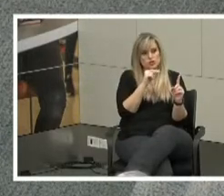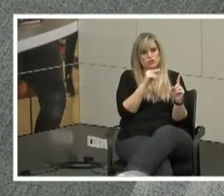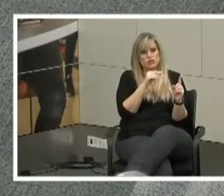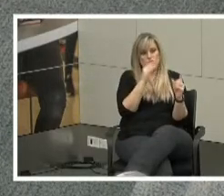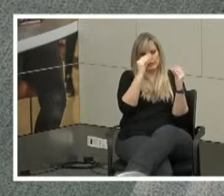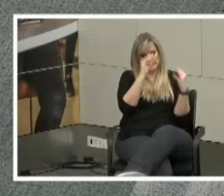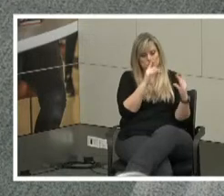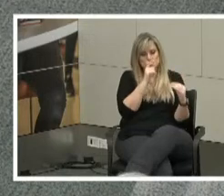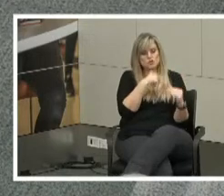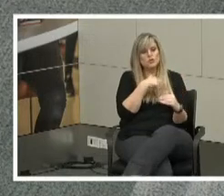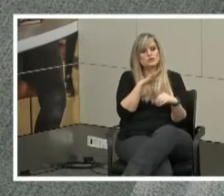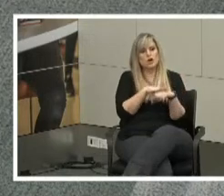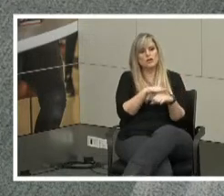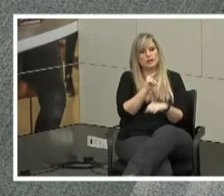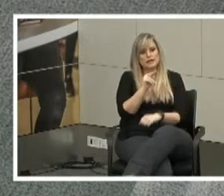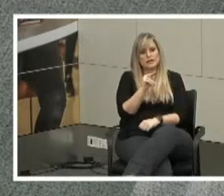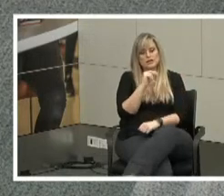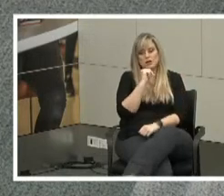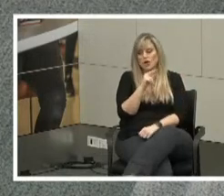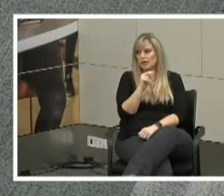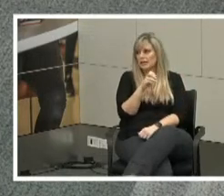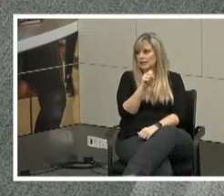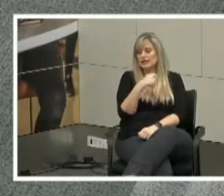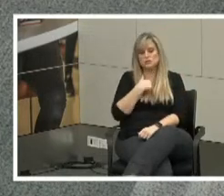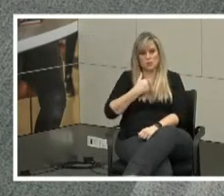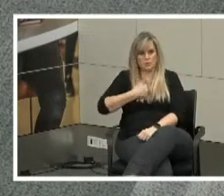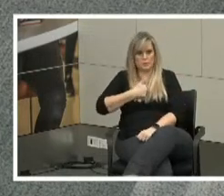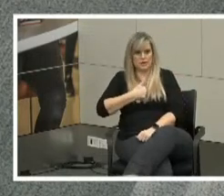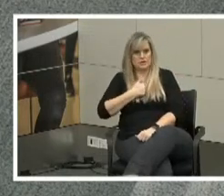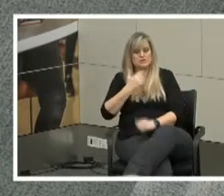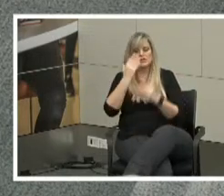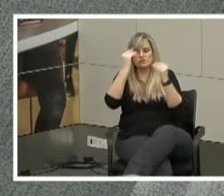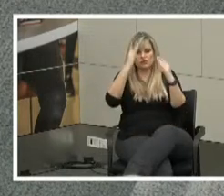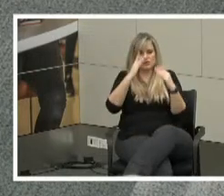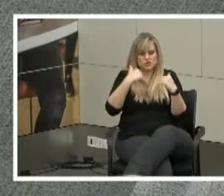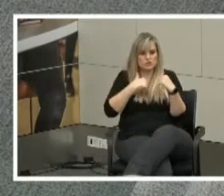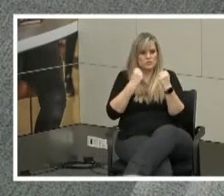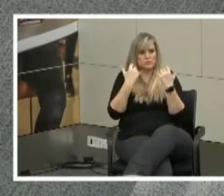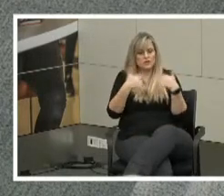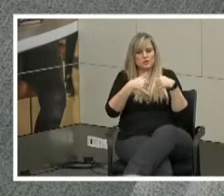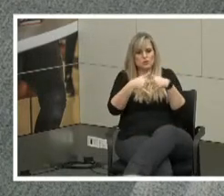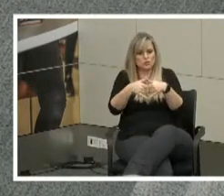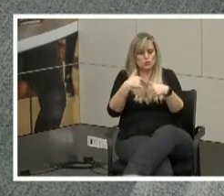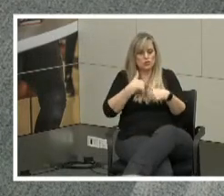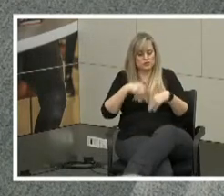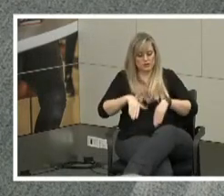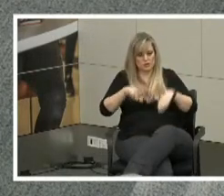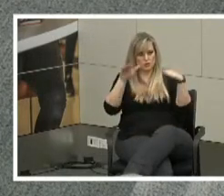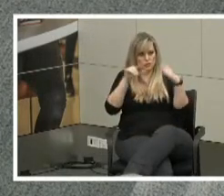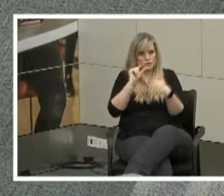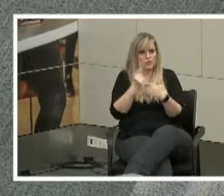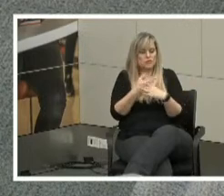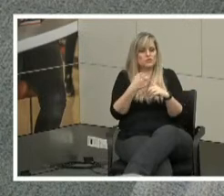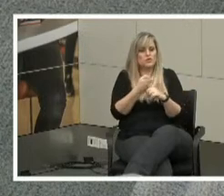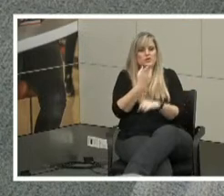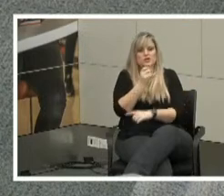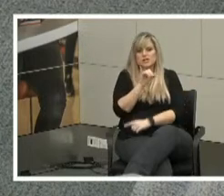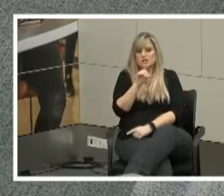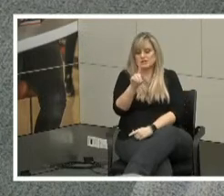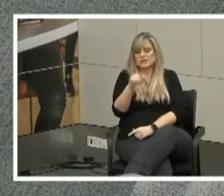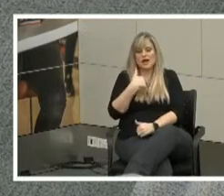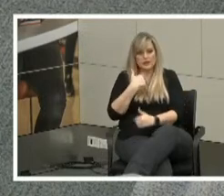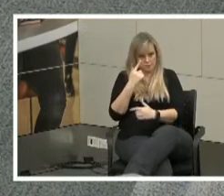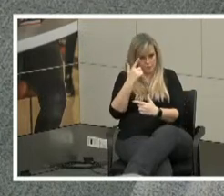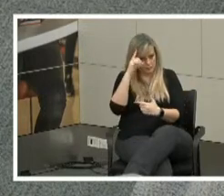retaliation I'm a veteran teacher in HISD with multiple Awards and a product of HISD I believe in a challenging public